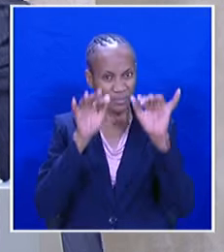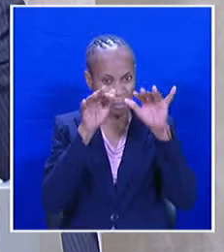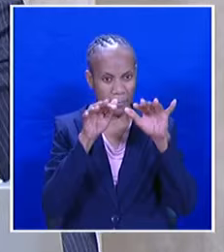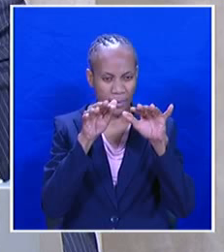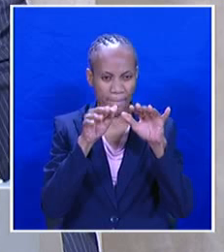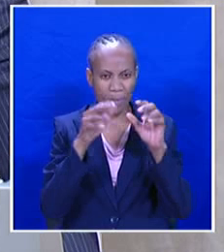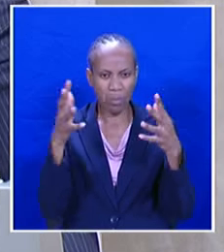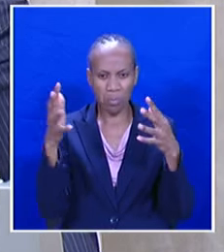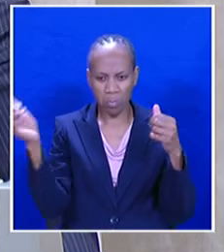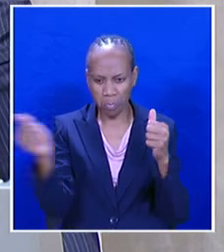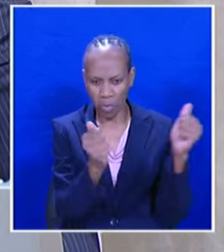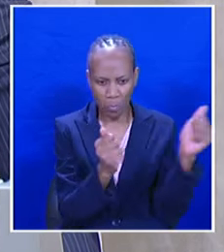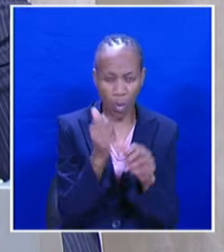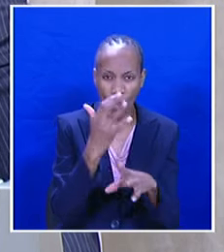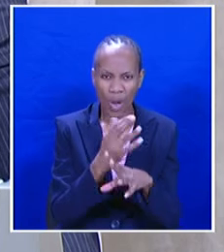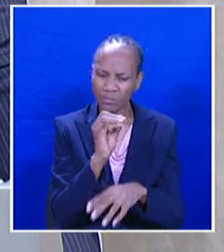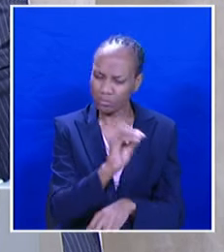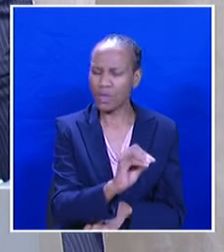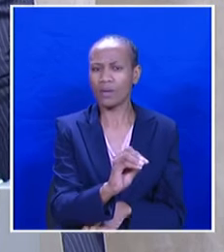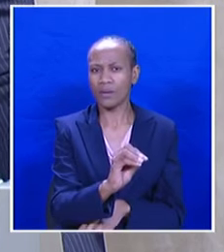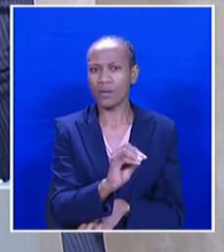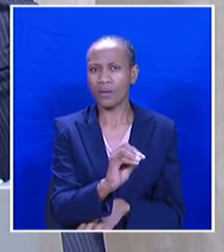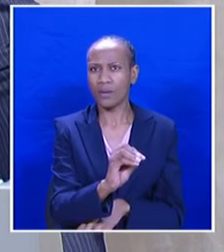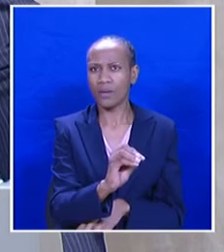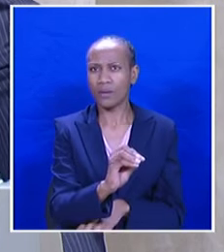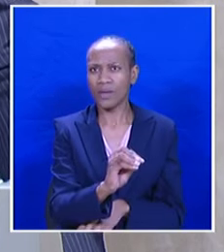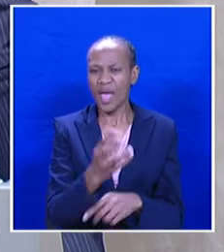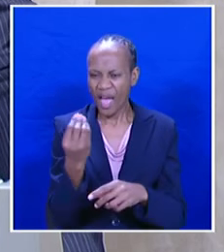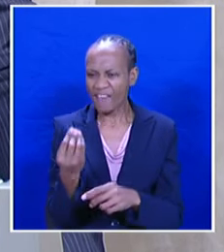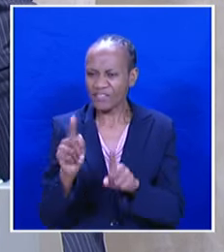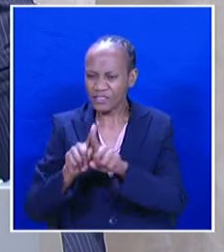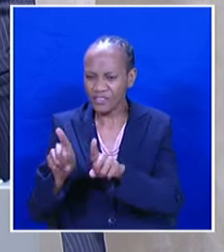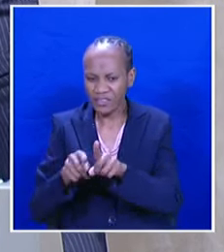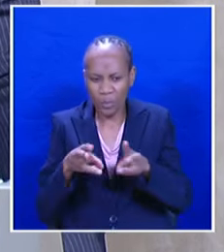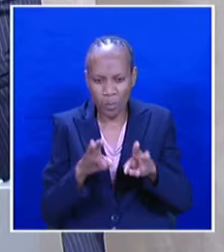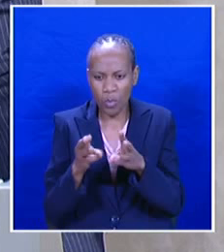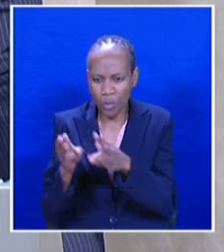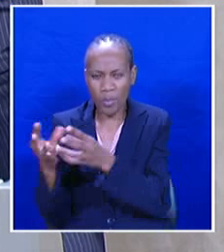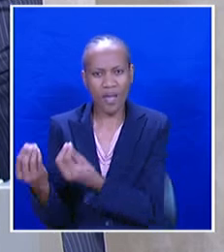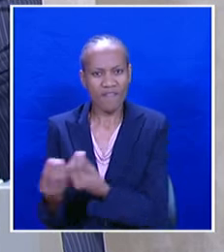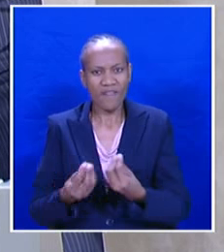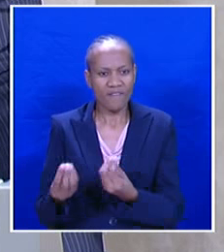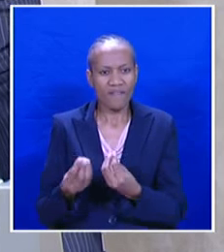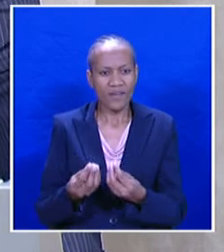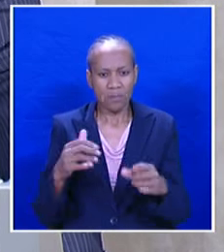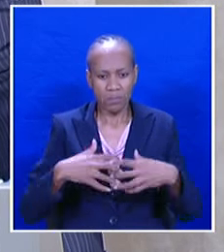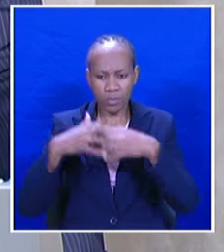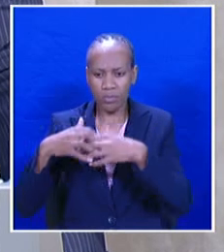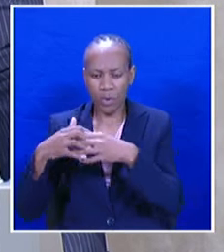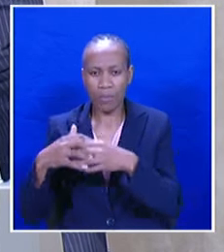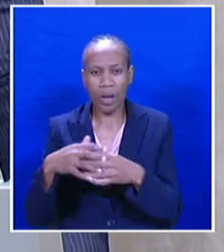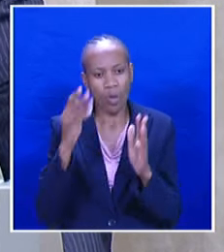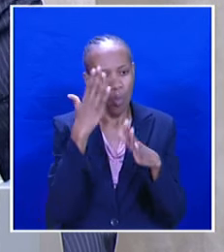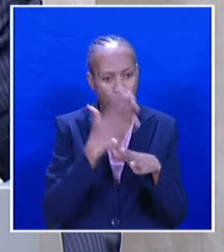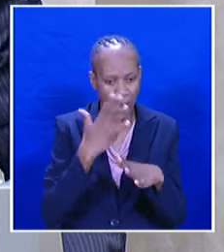policy instruments that government use to create short-term employment programs. And